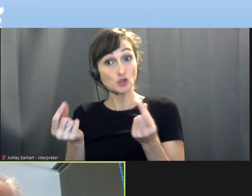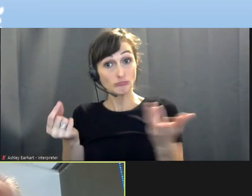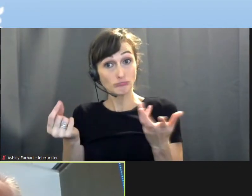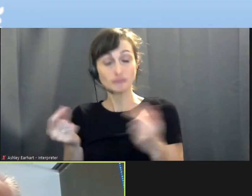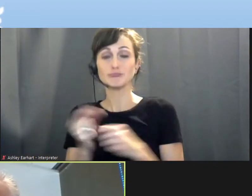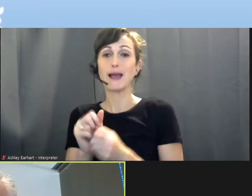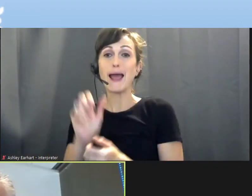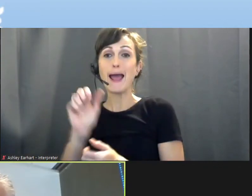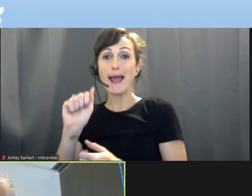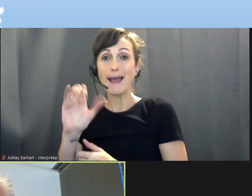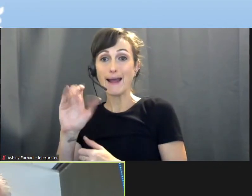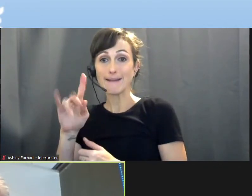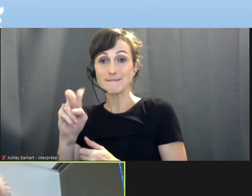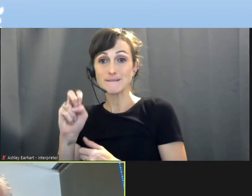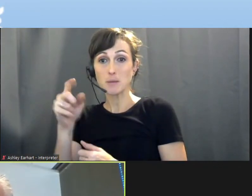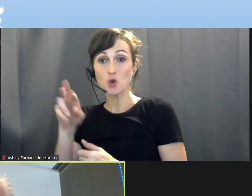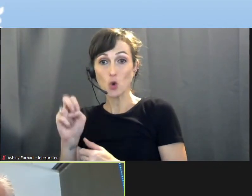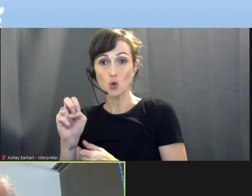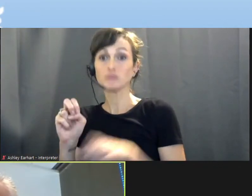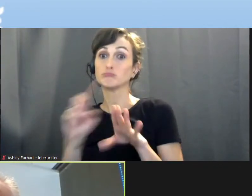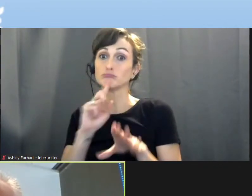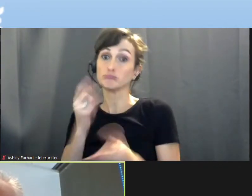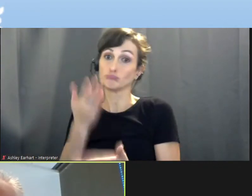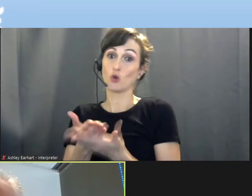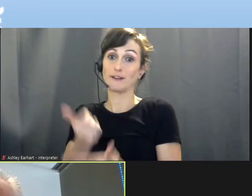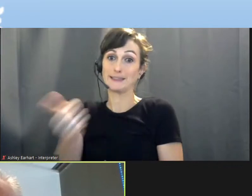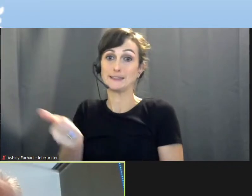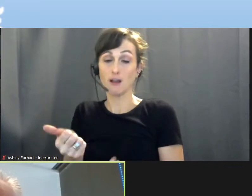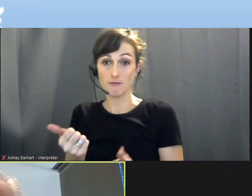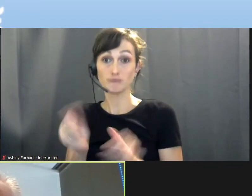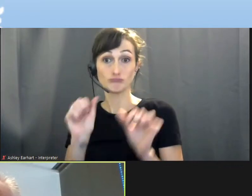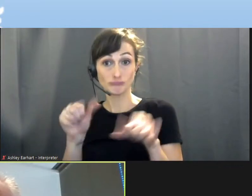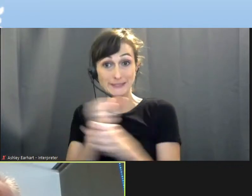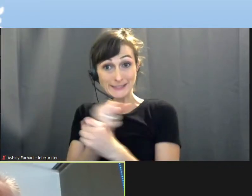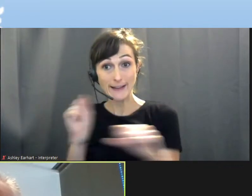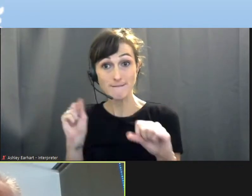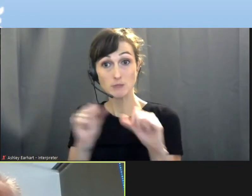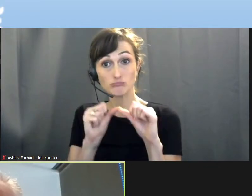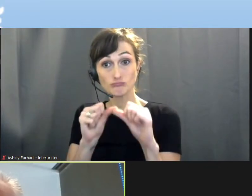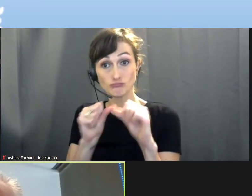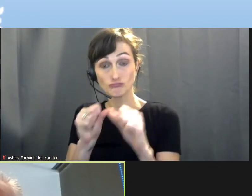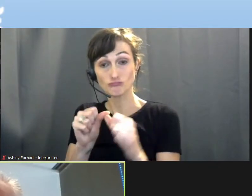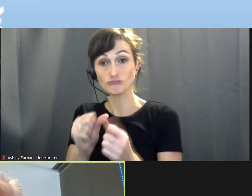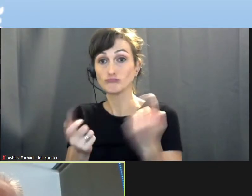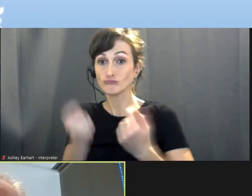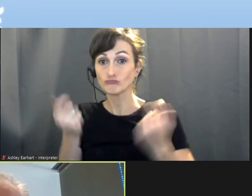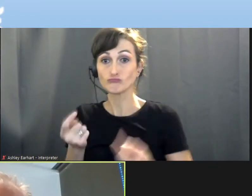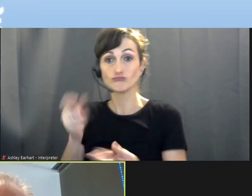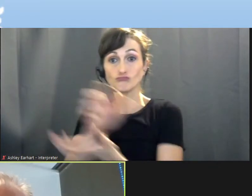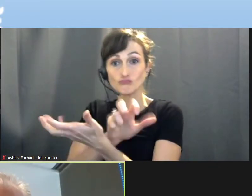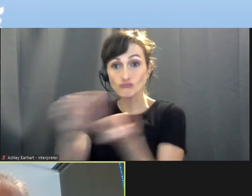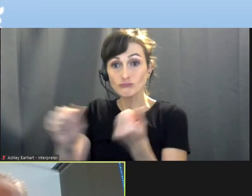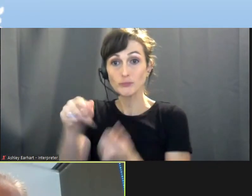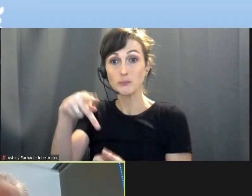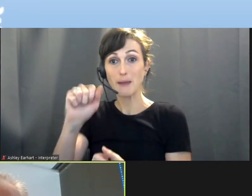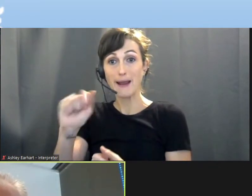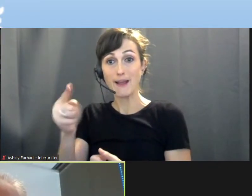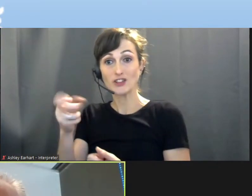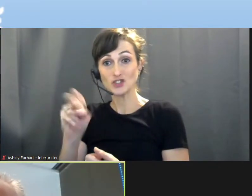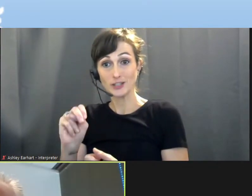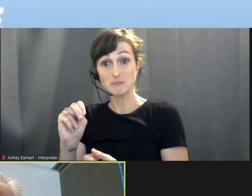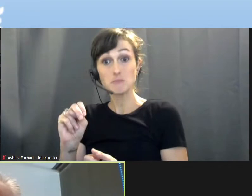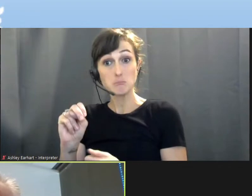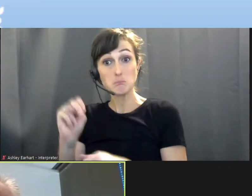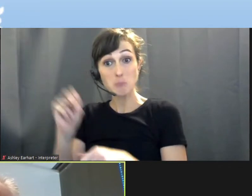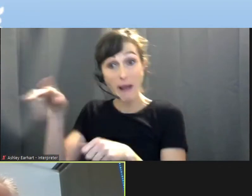Pure is actually, and it's proven itself to safely and continuously eliminate pathogens, not only in the air, but on